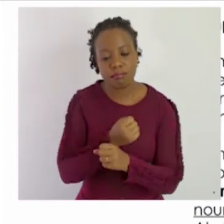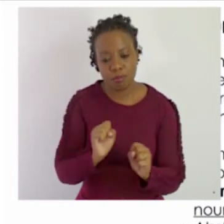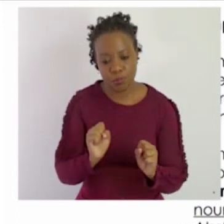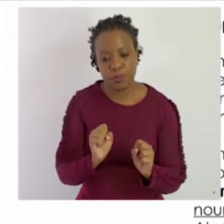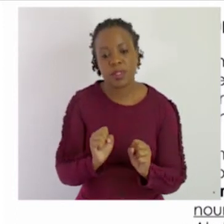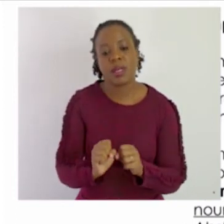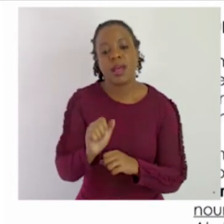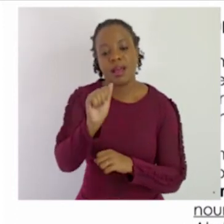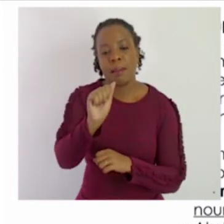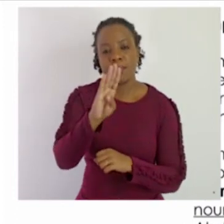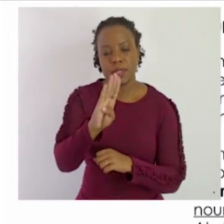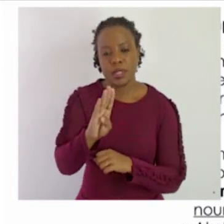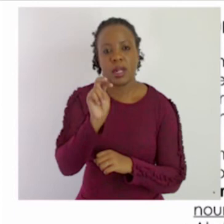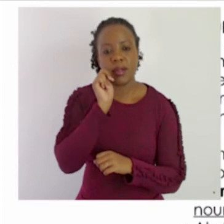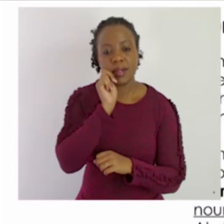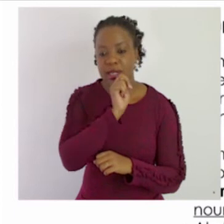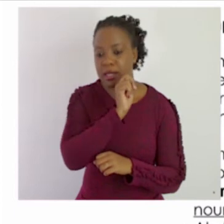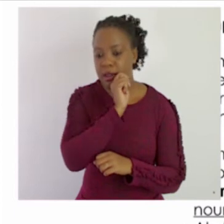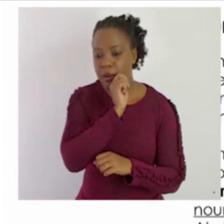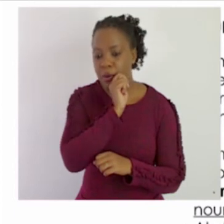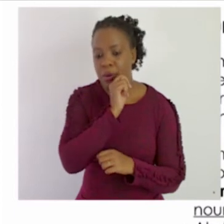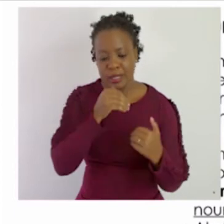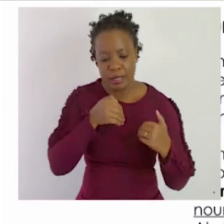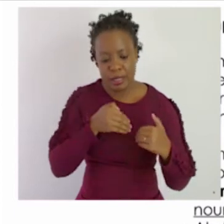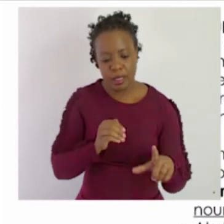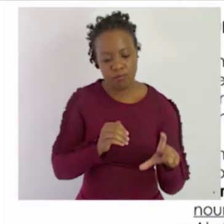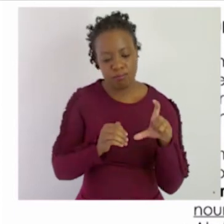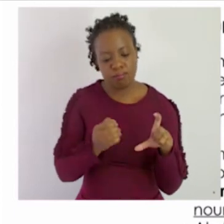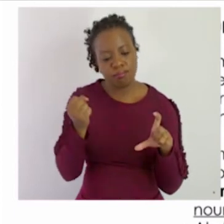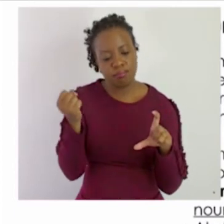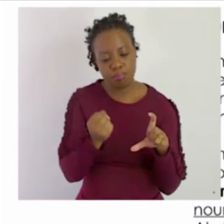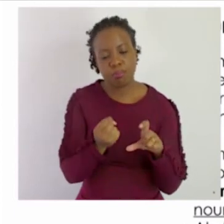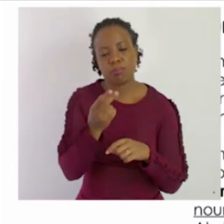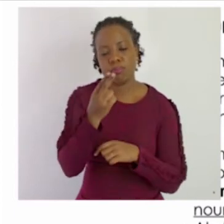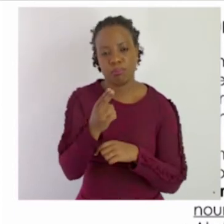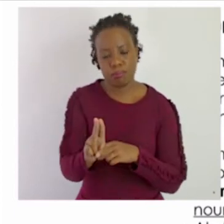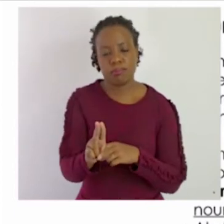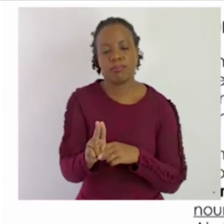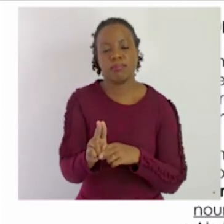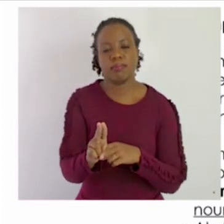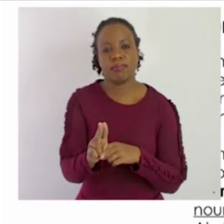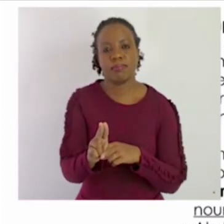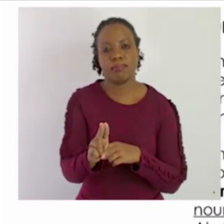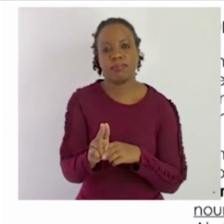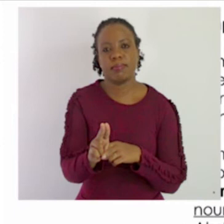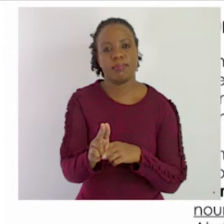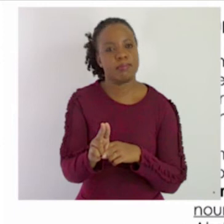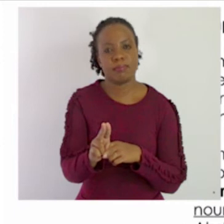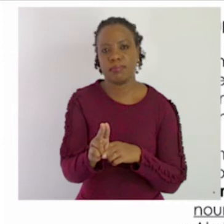they begin a sentence. Abstract nouns do not begin with capital